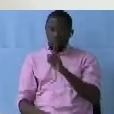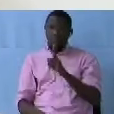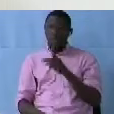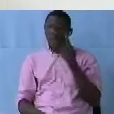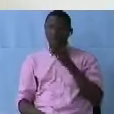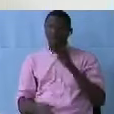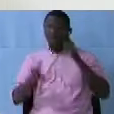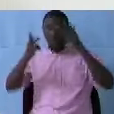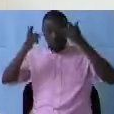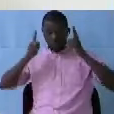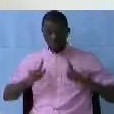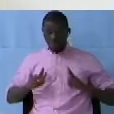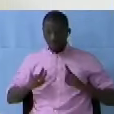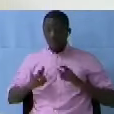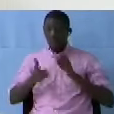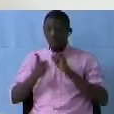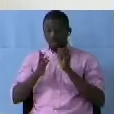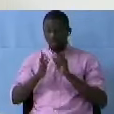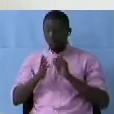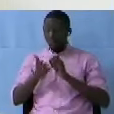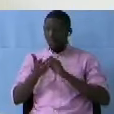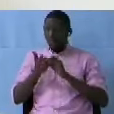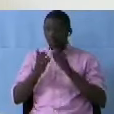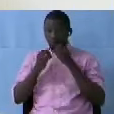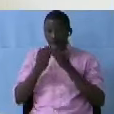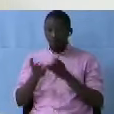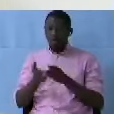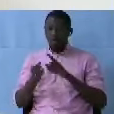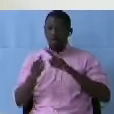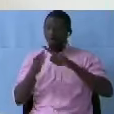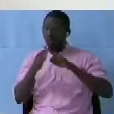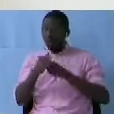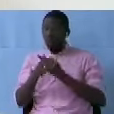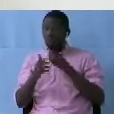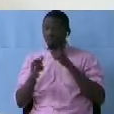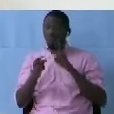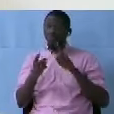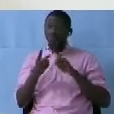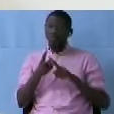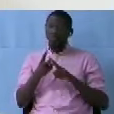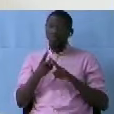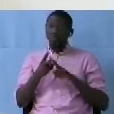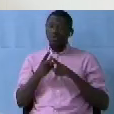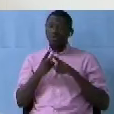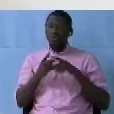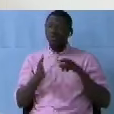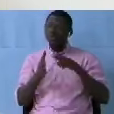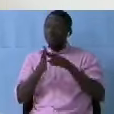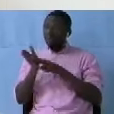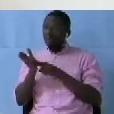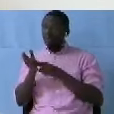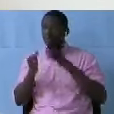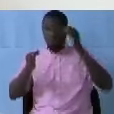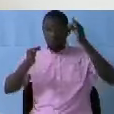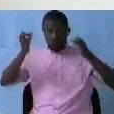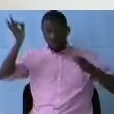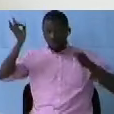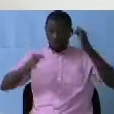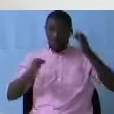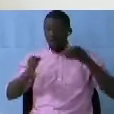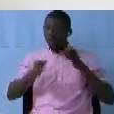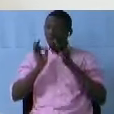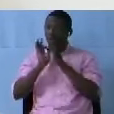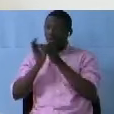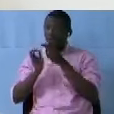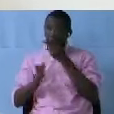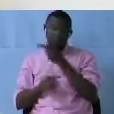ne loi soxla nako. Oh. Voilà. It is demanded by a court of competent jurisdiction. Voilà, bu